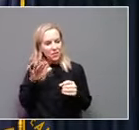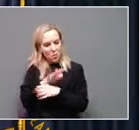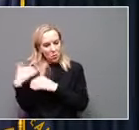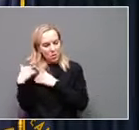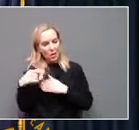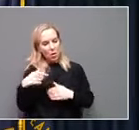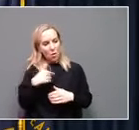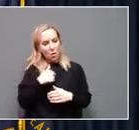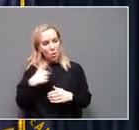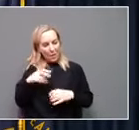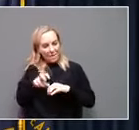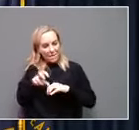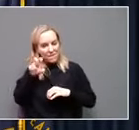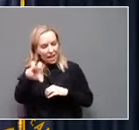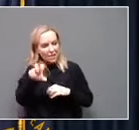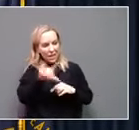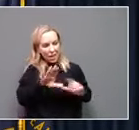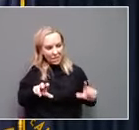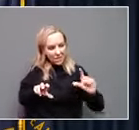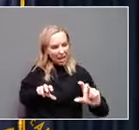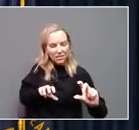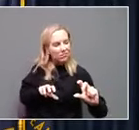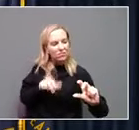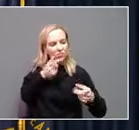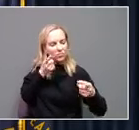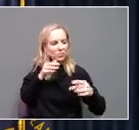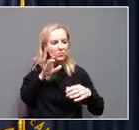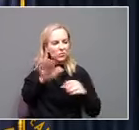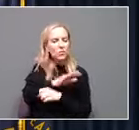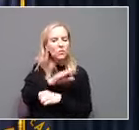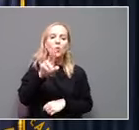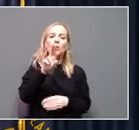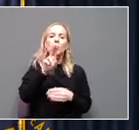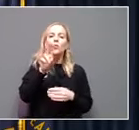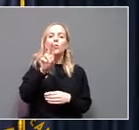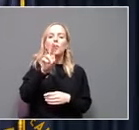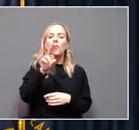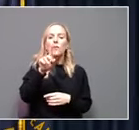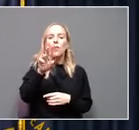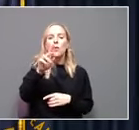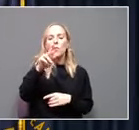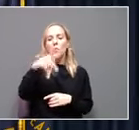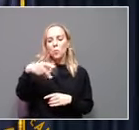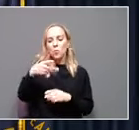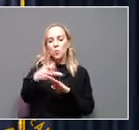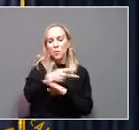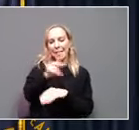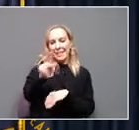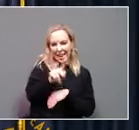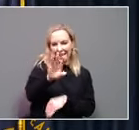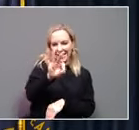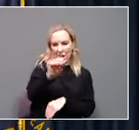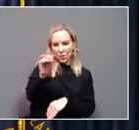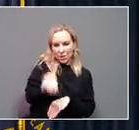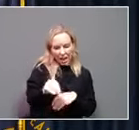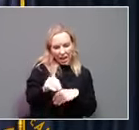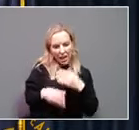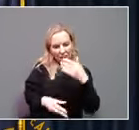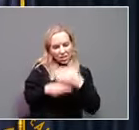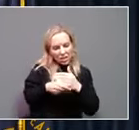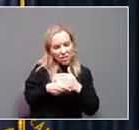we should. You know, universal pre-K is just 9%. It costs 9% of the additional recurring